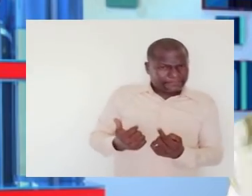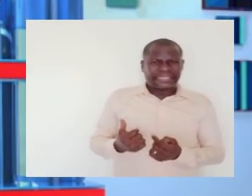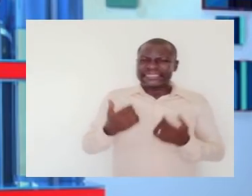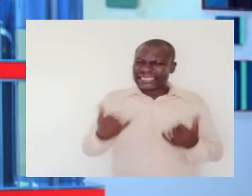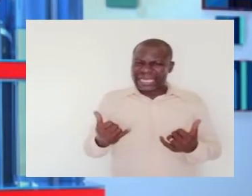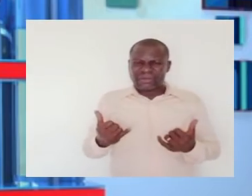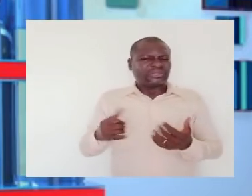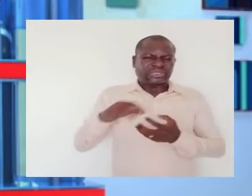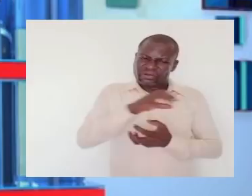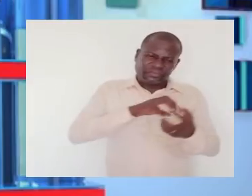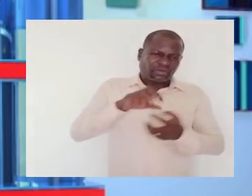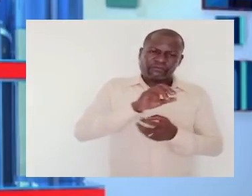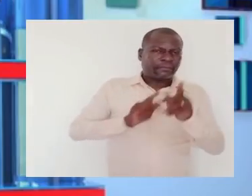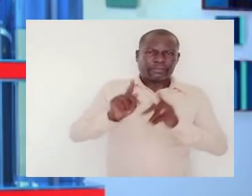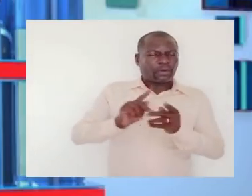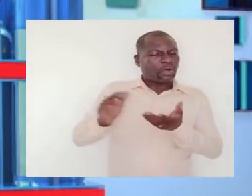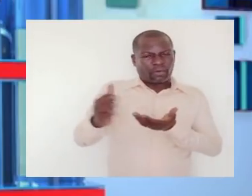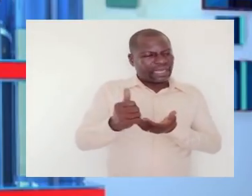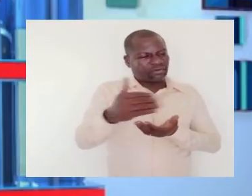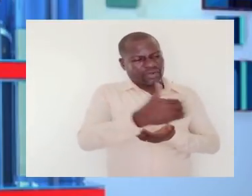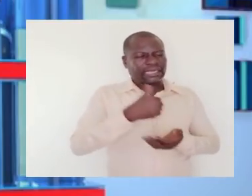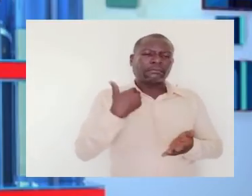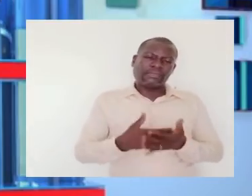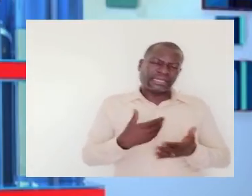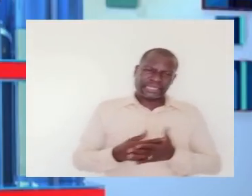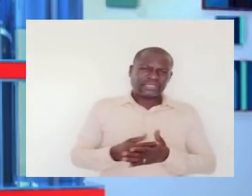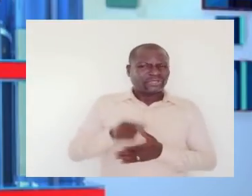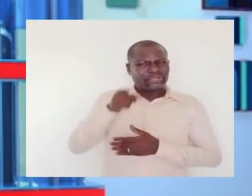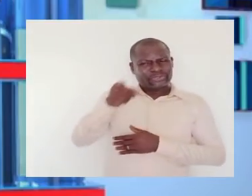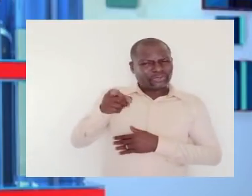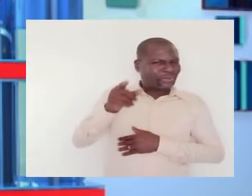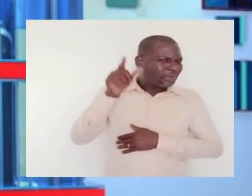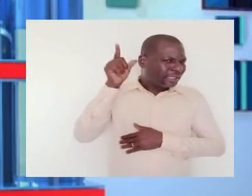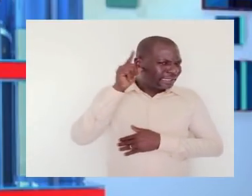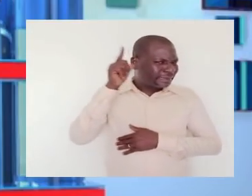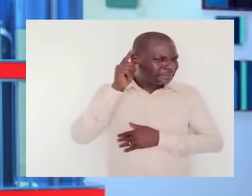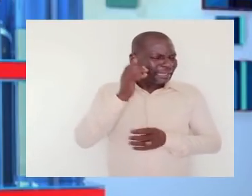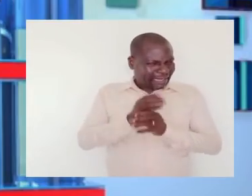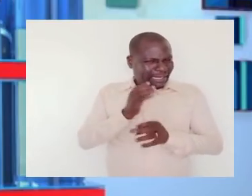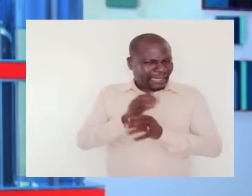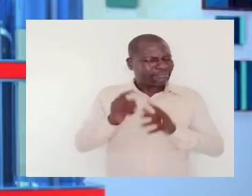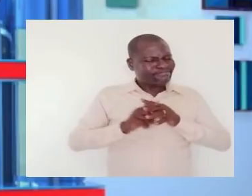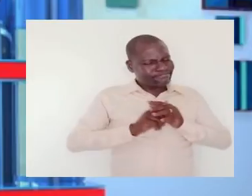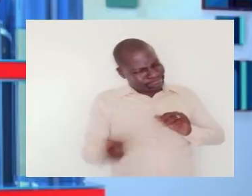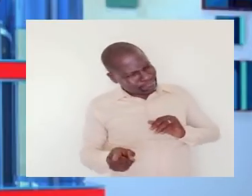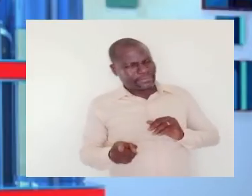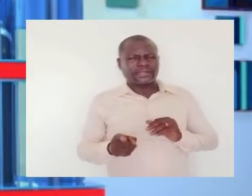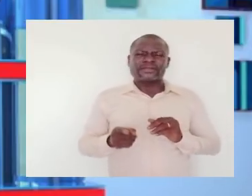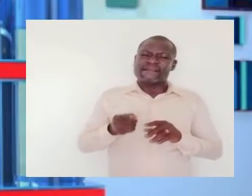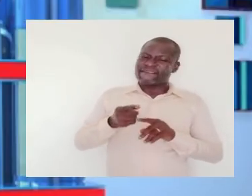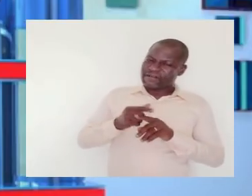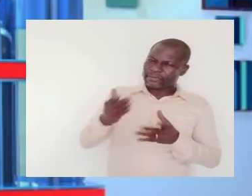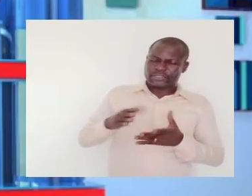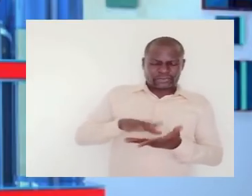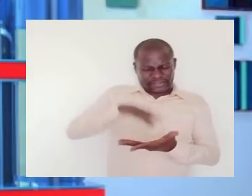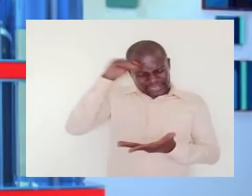nipa abe ewo yesu din mu na wo awuti emre twa se wutu ho fo jani free sankrofo yase